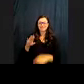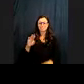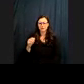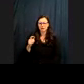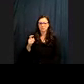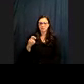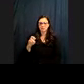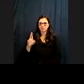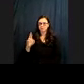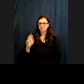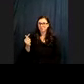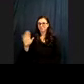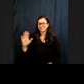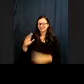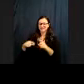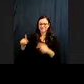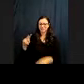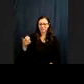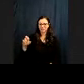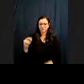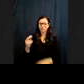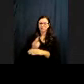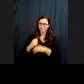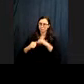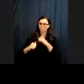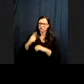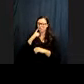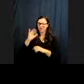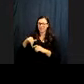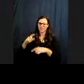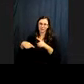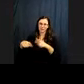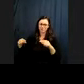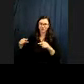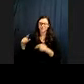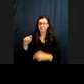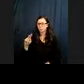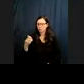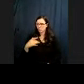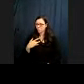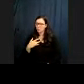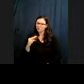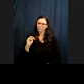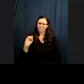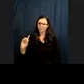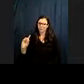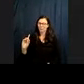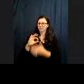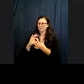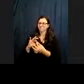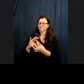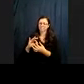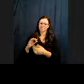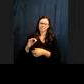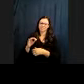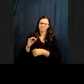variations, and using the structure of the variations and the tone and the mood of the poems, I mean,